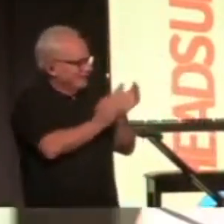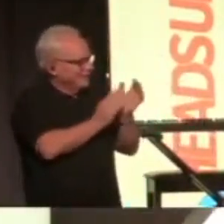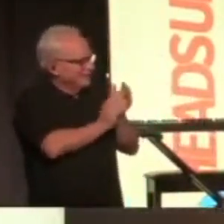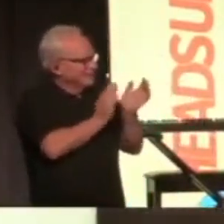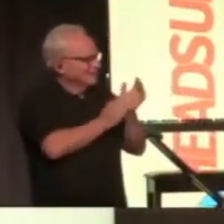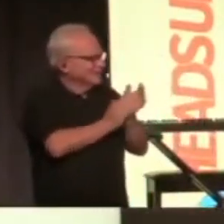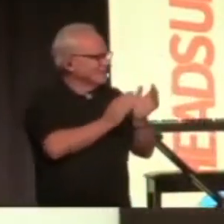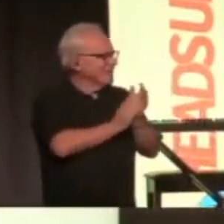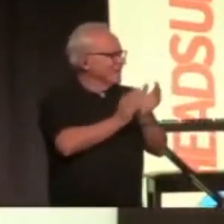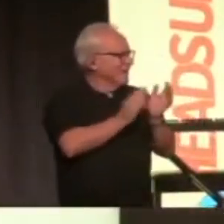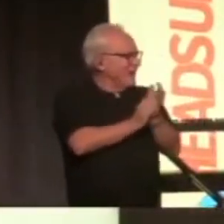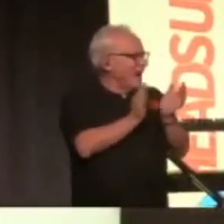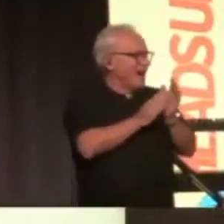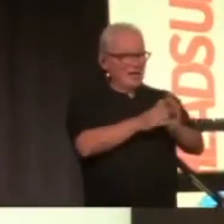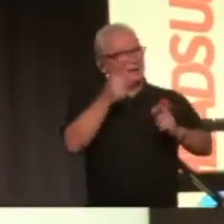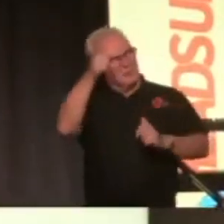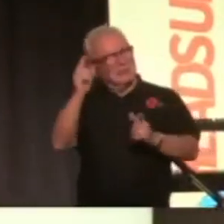I'm going to promise tonight.